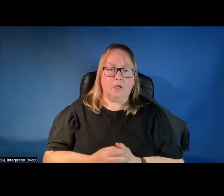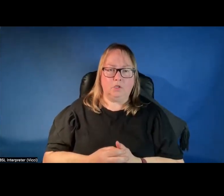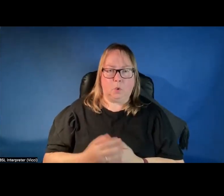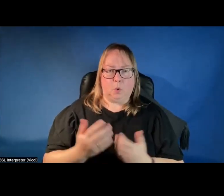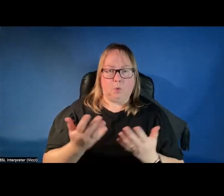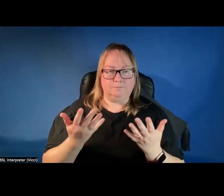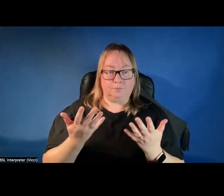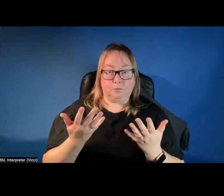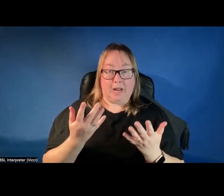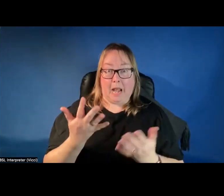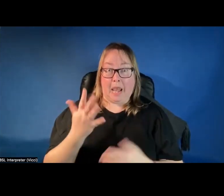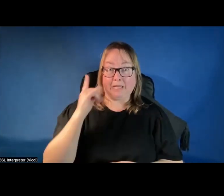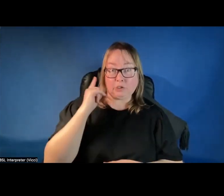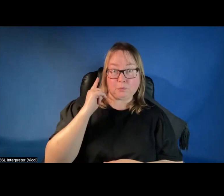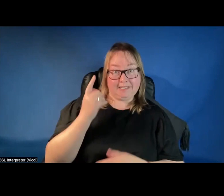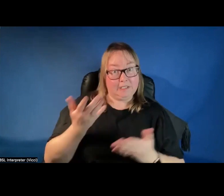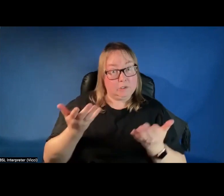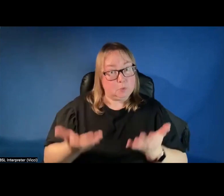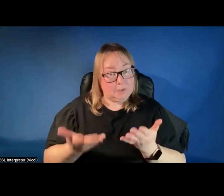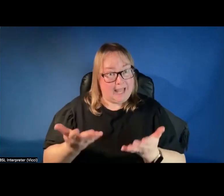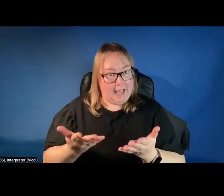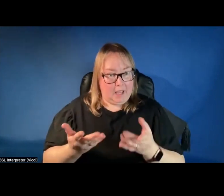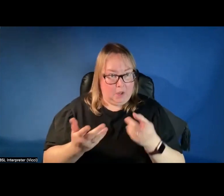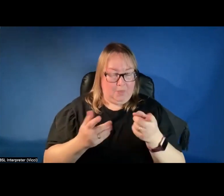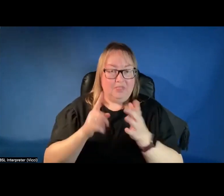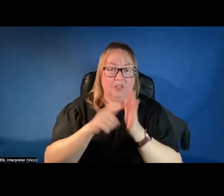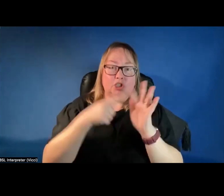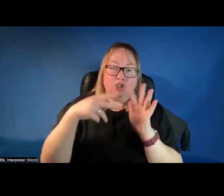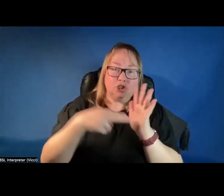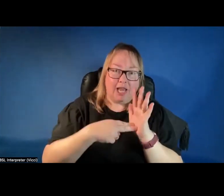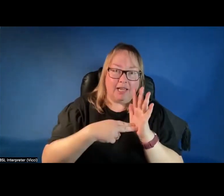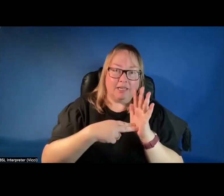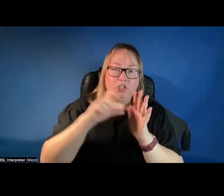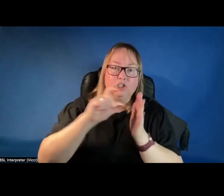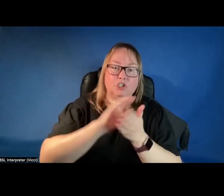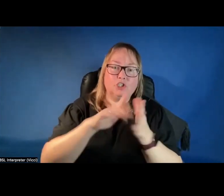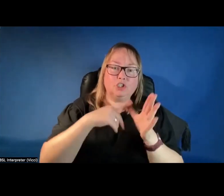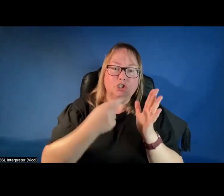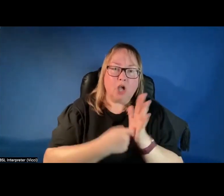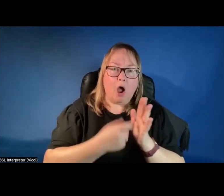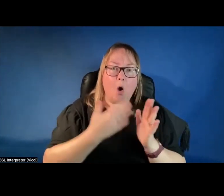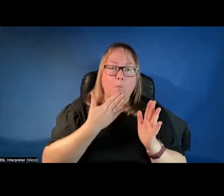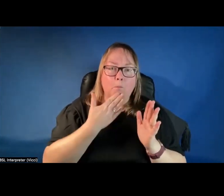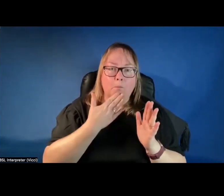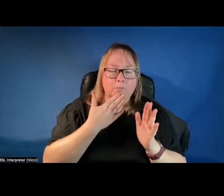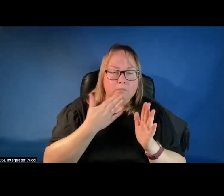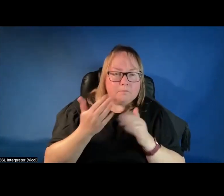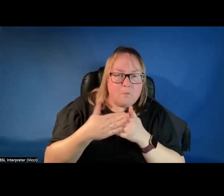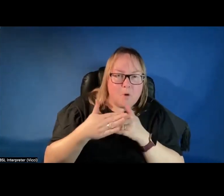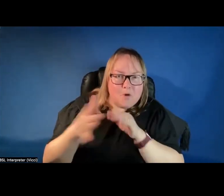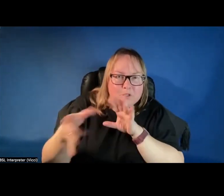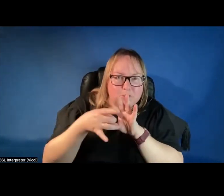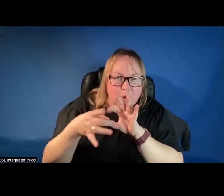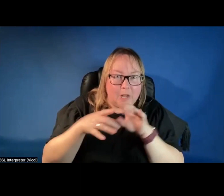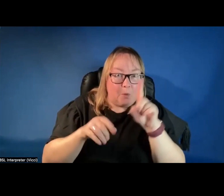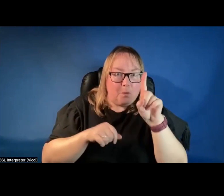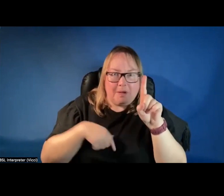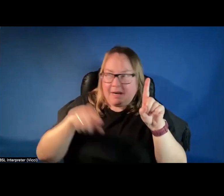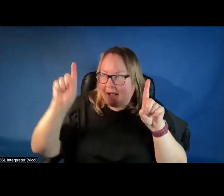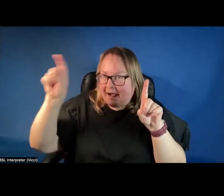with Char and with Jennifer. Oh, I'm just having to let some people in. Sorry. Hang on.